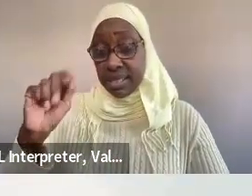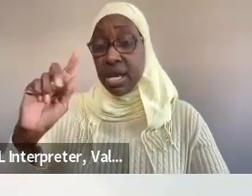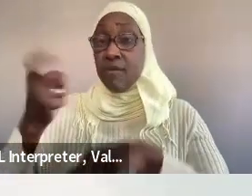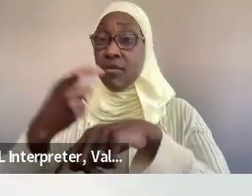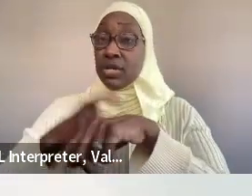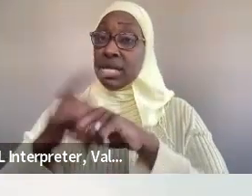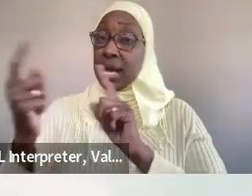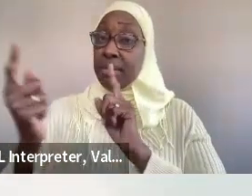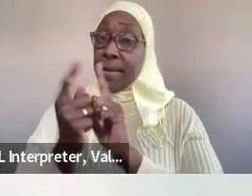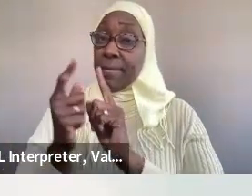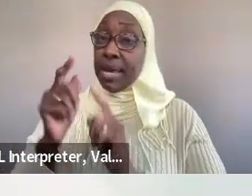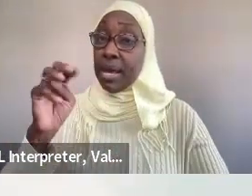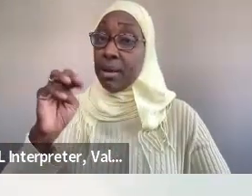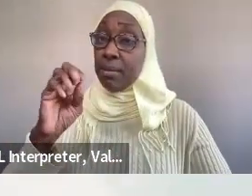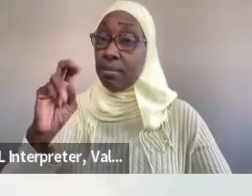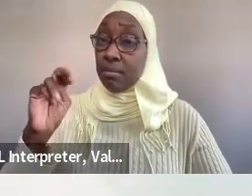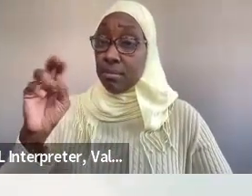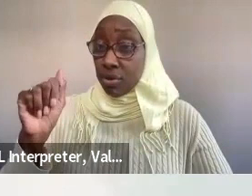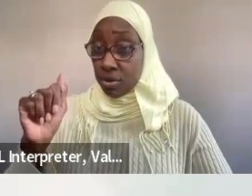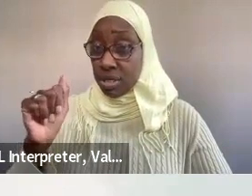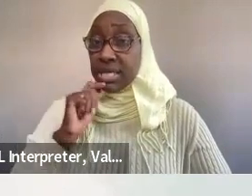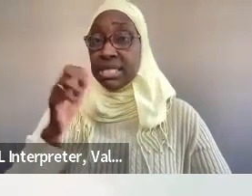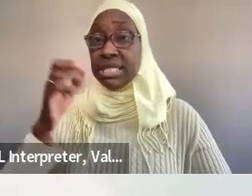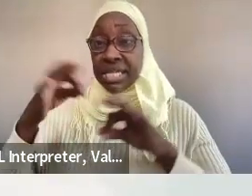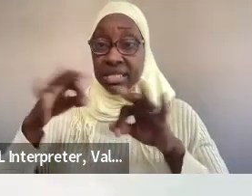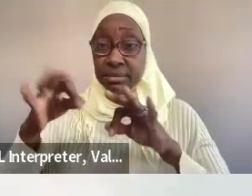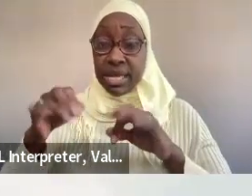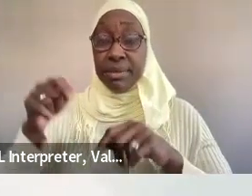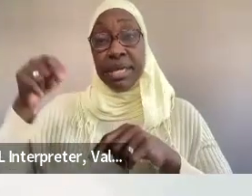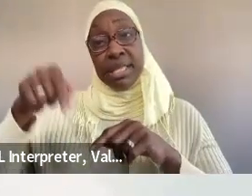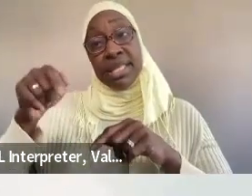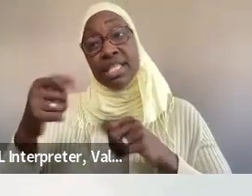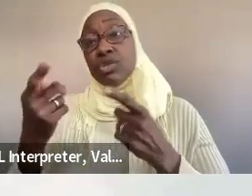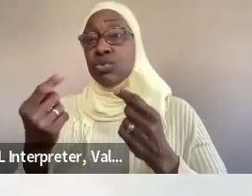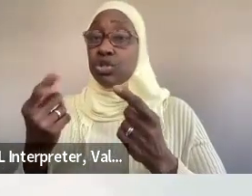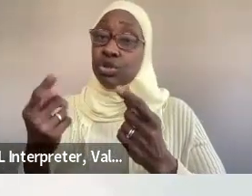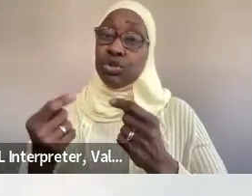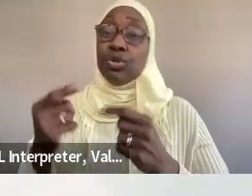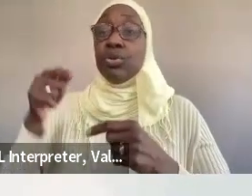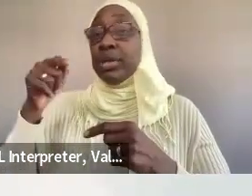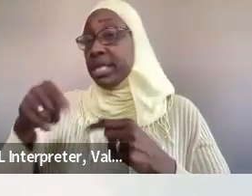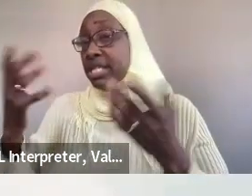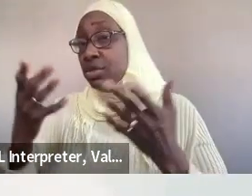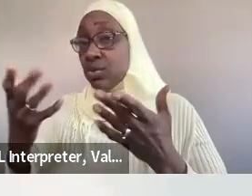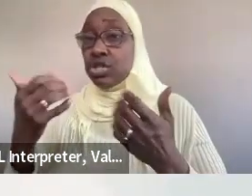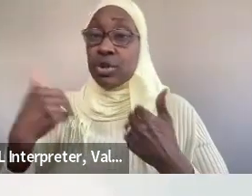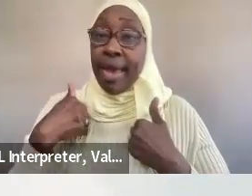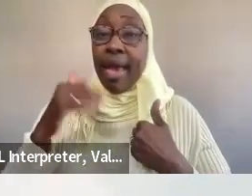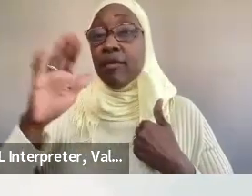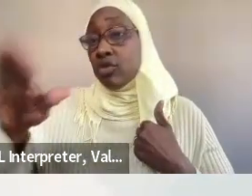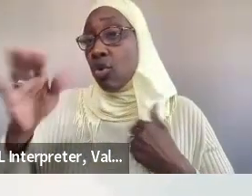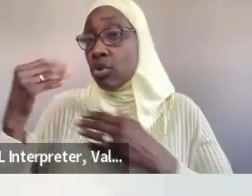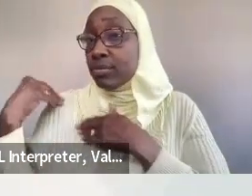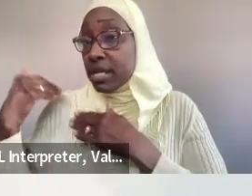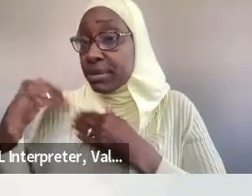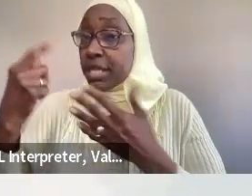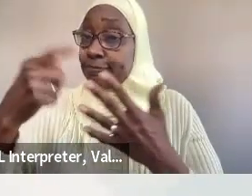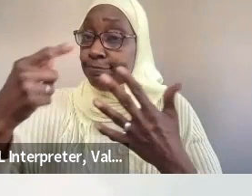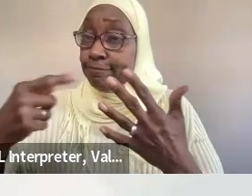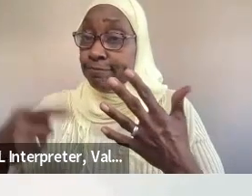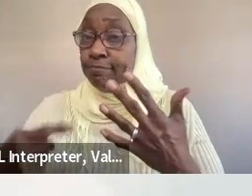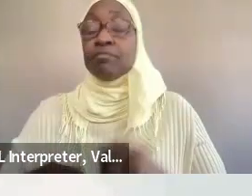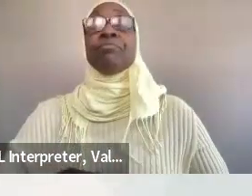explained to me that this is what you got to do, this is what you have. So I sat, I did my research, and when I realized there's a lot more than